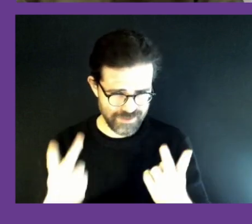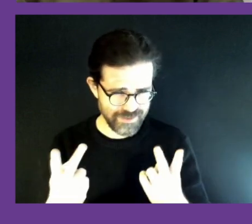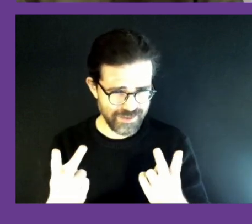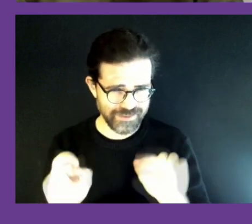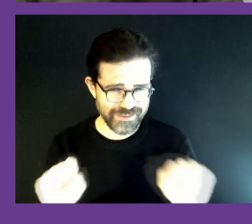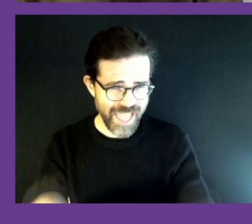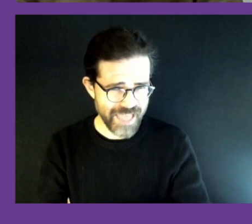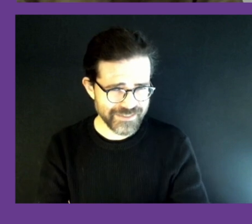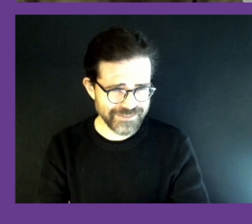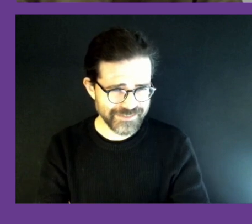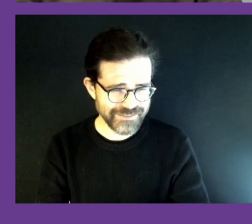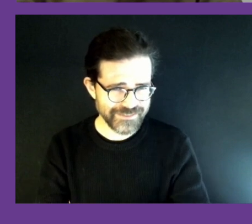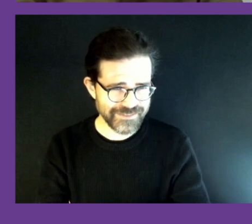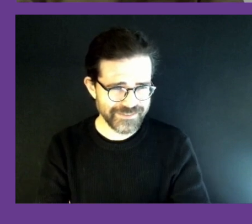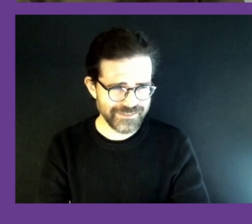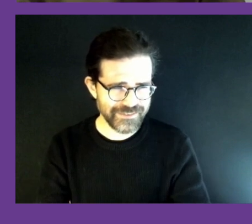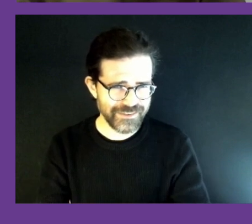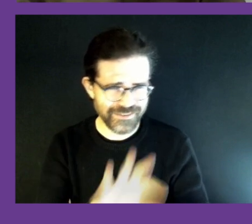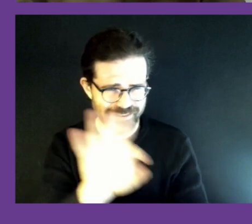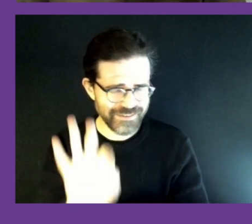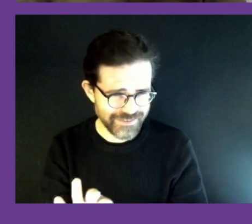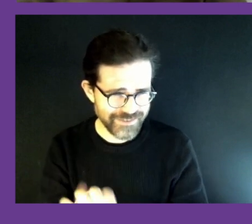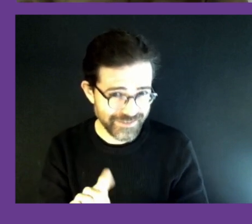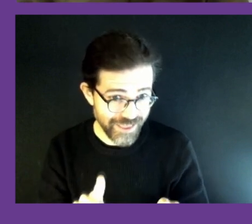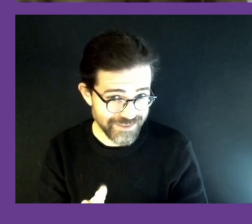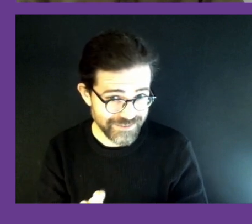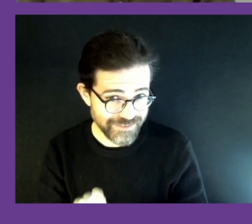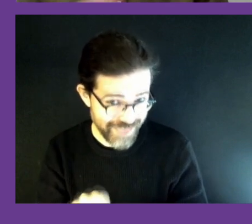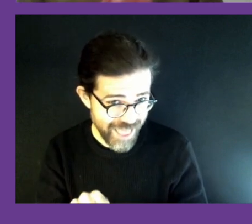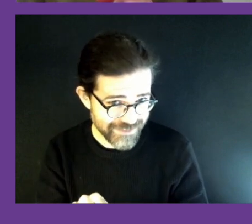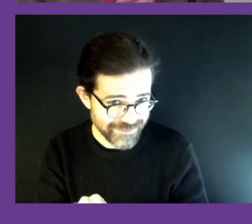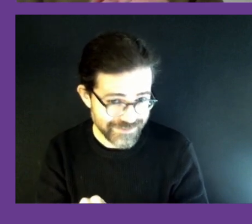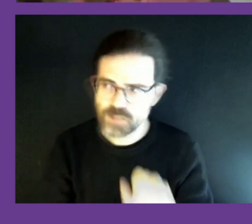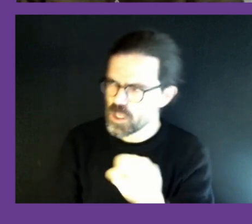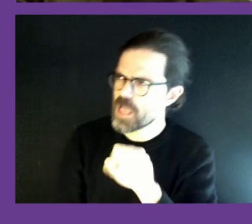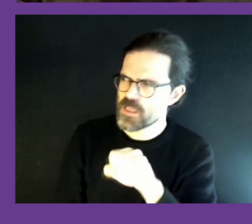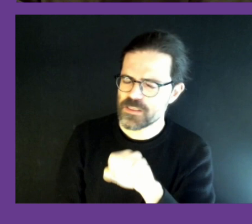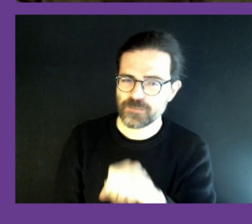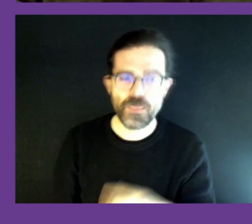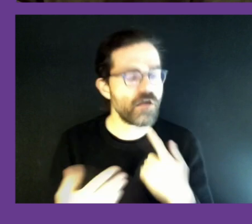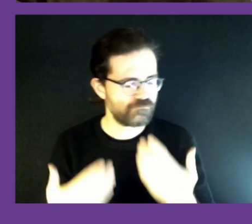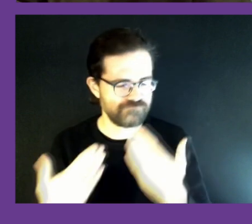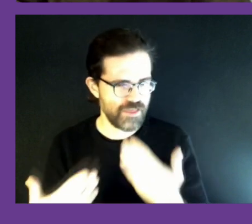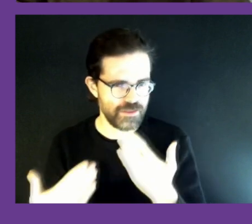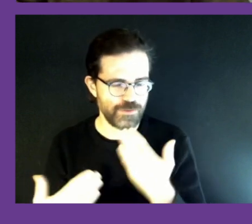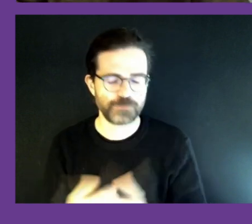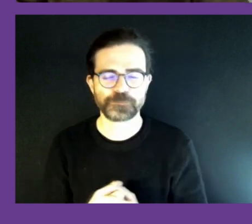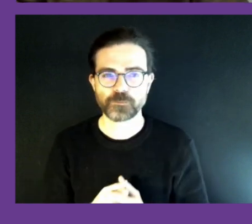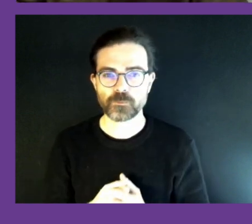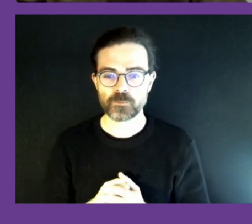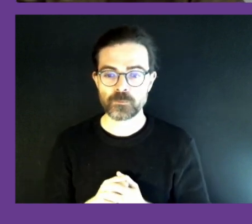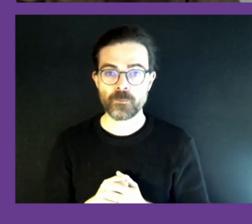If someone can tell me. Yes, we can, Renaud. Yes, perfect. Thank you. Perfect. Thank you. Good morning,